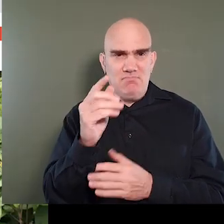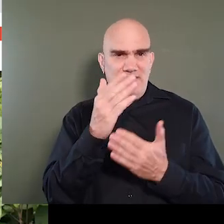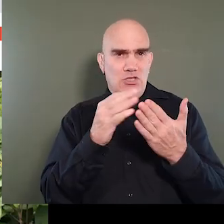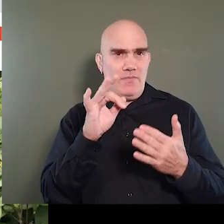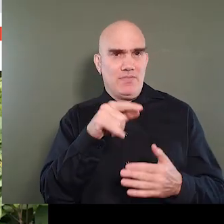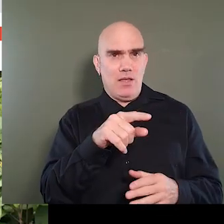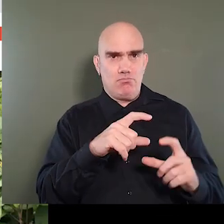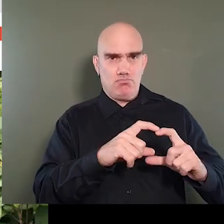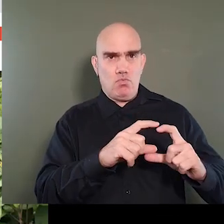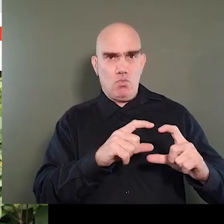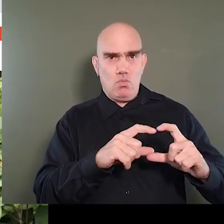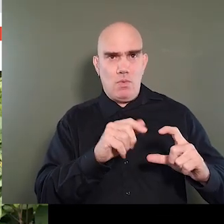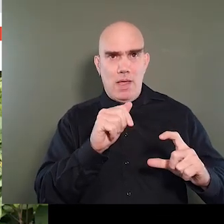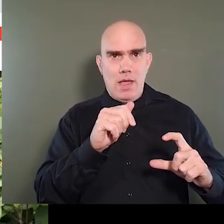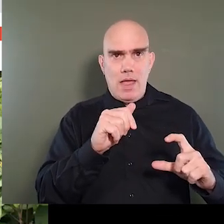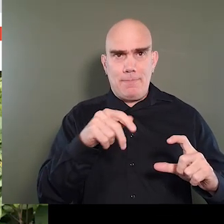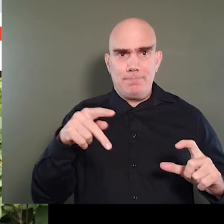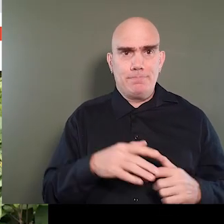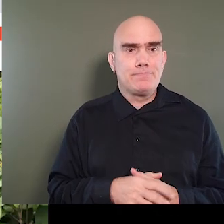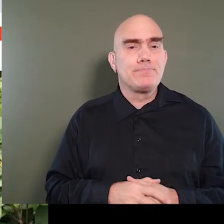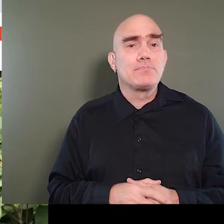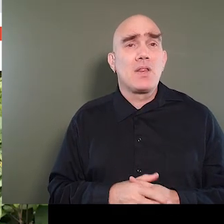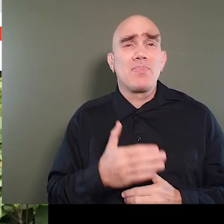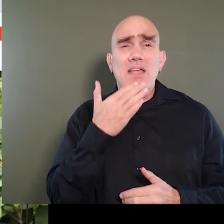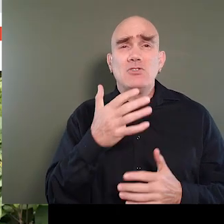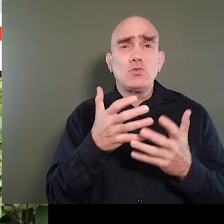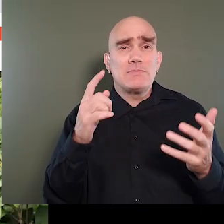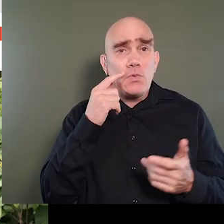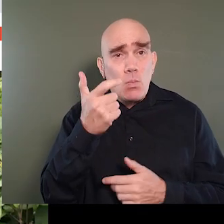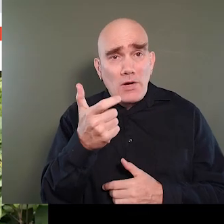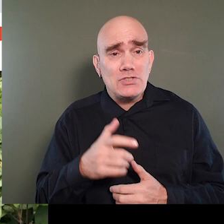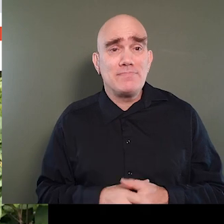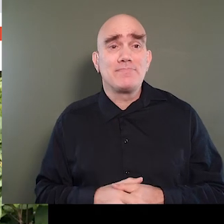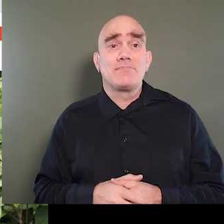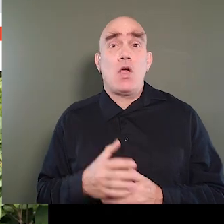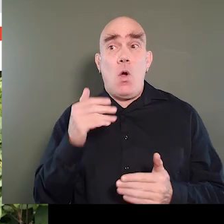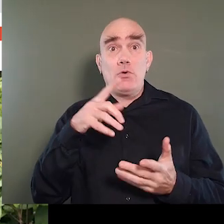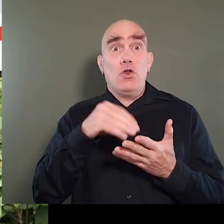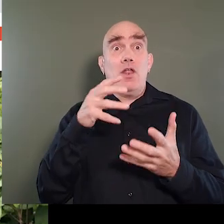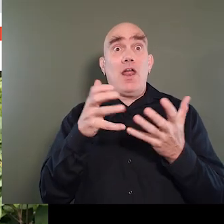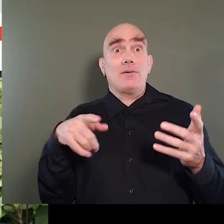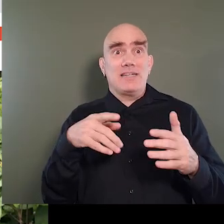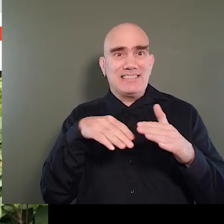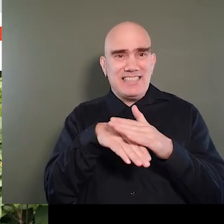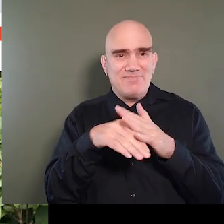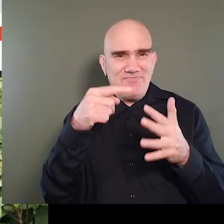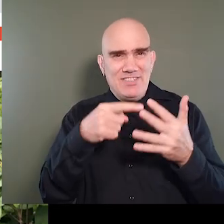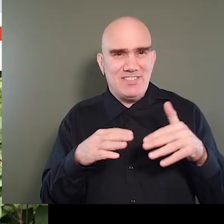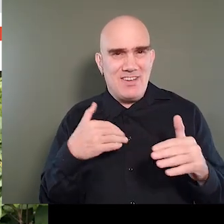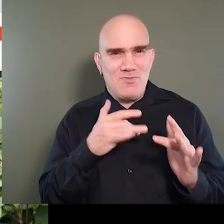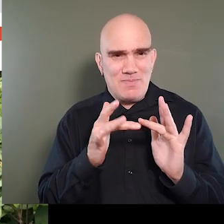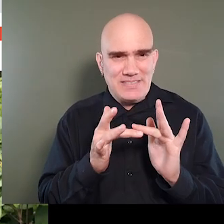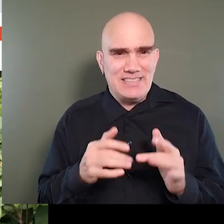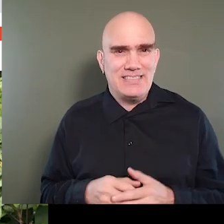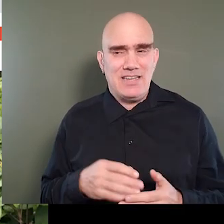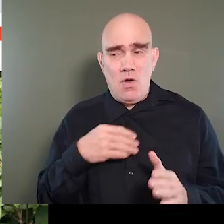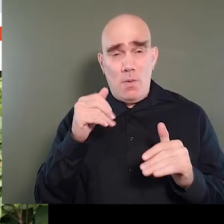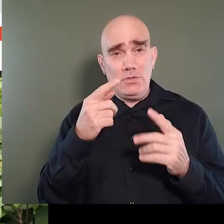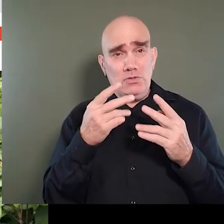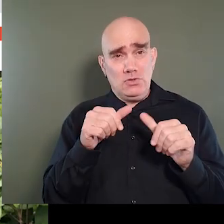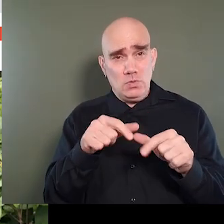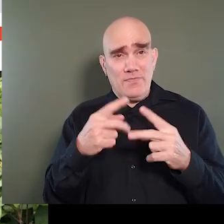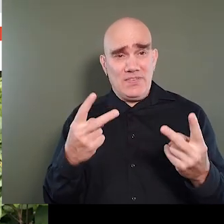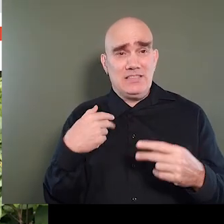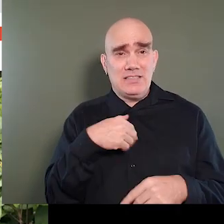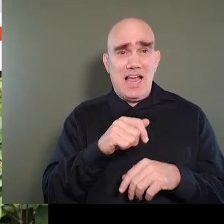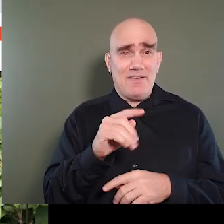the accessiBe widget. Thank you so much for watching. I hope you learned a lot about the accessible features of our websites, and I hope you continue